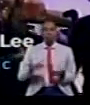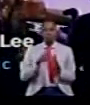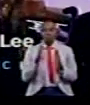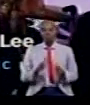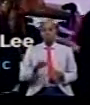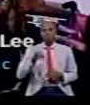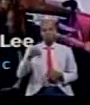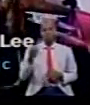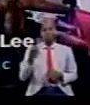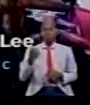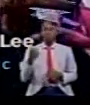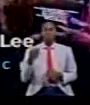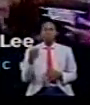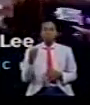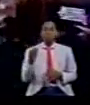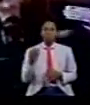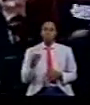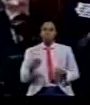prayed. Amen.